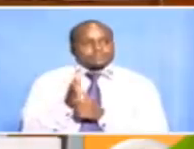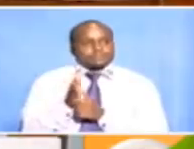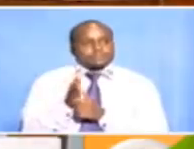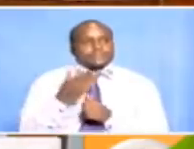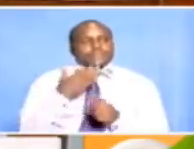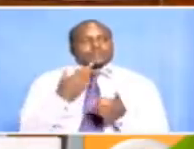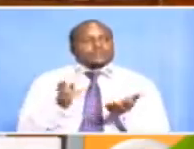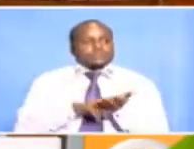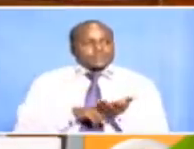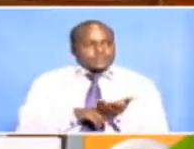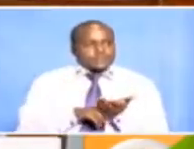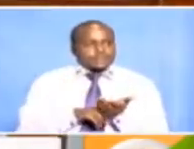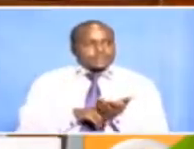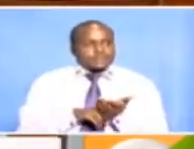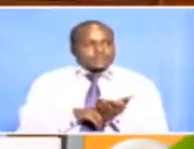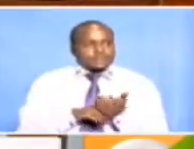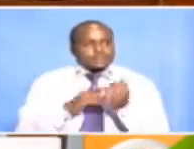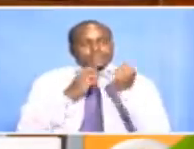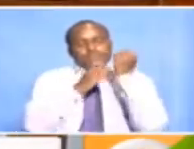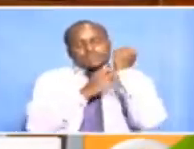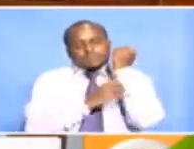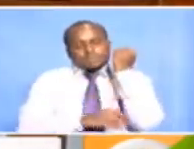myself. Maskini wengi